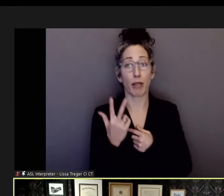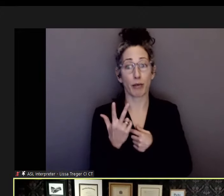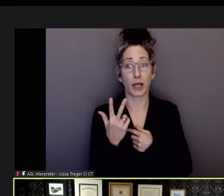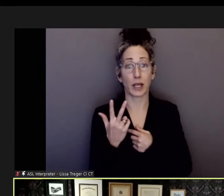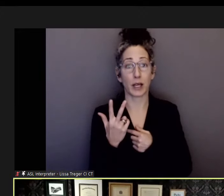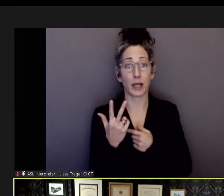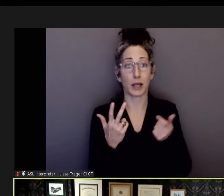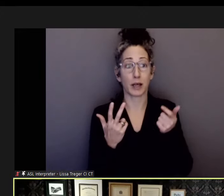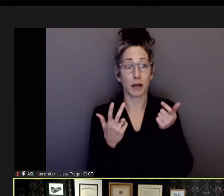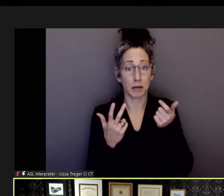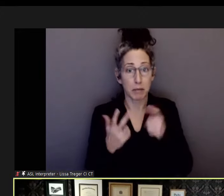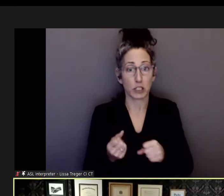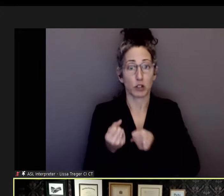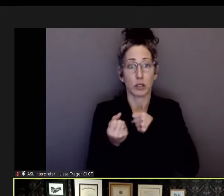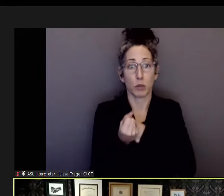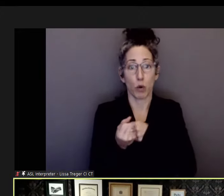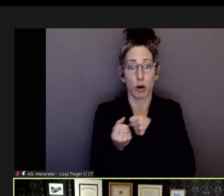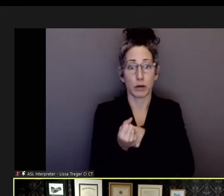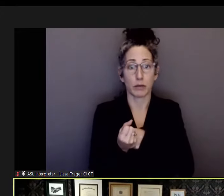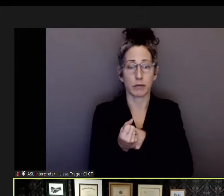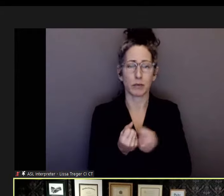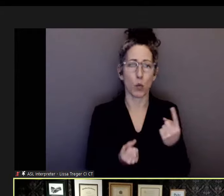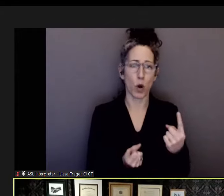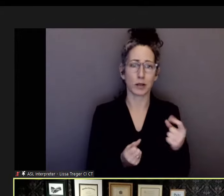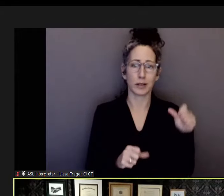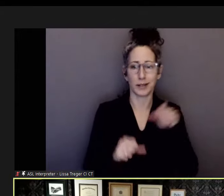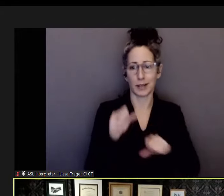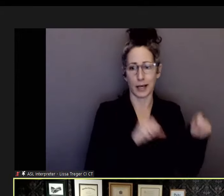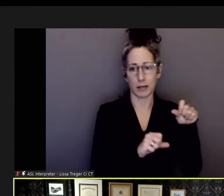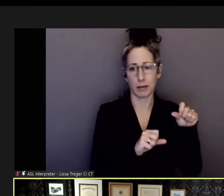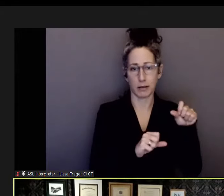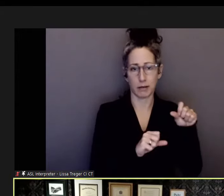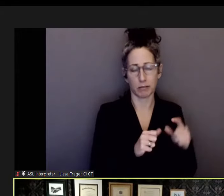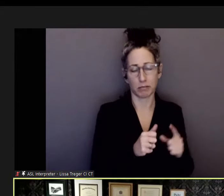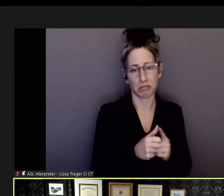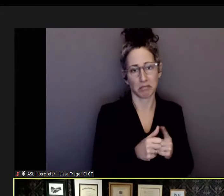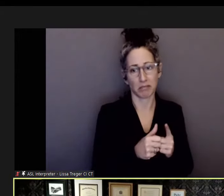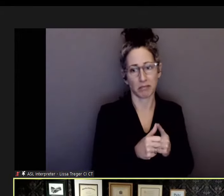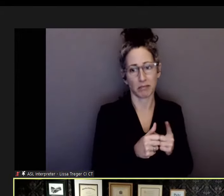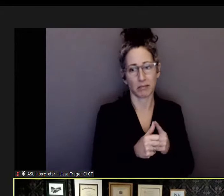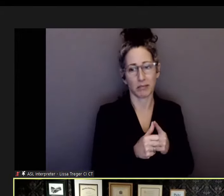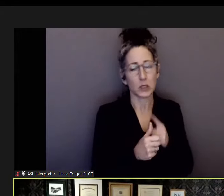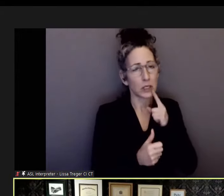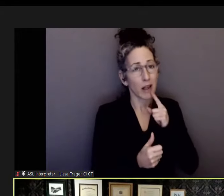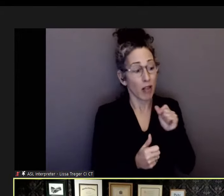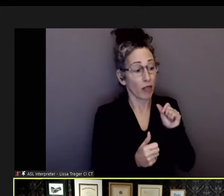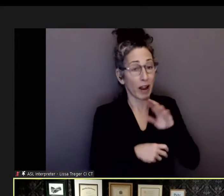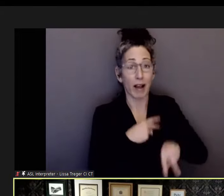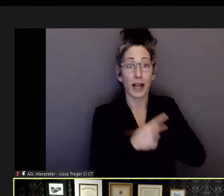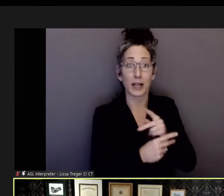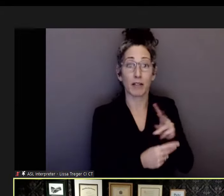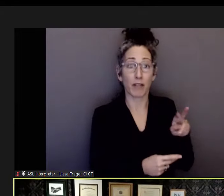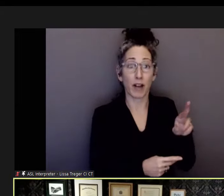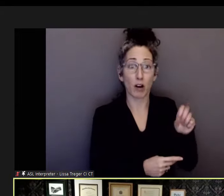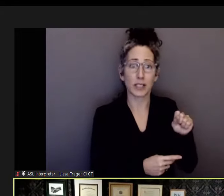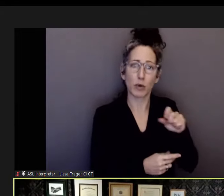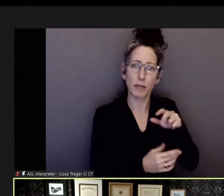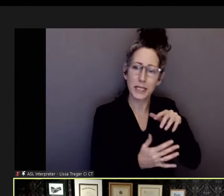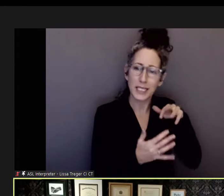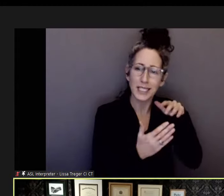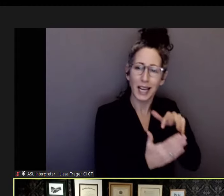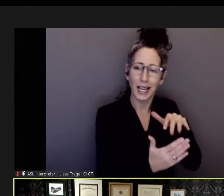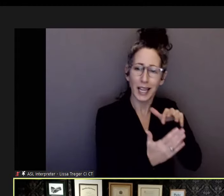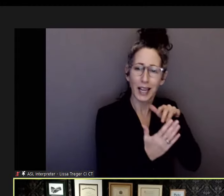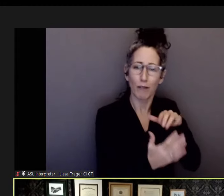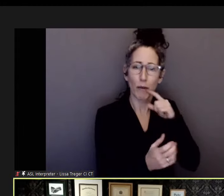enablers. One was the science, that we've been studying these types of viruses for many years now. So the